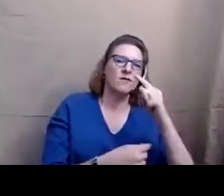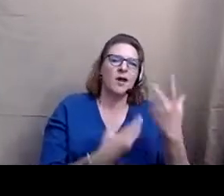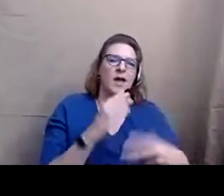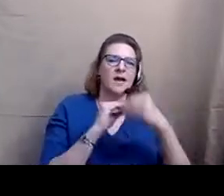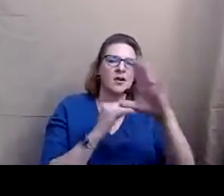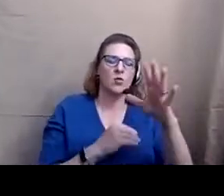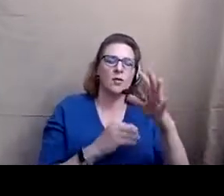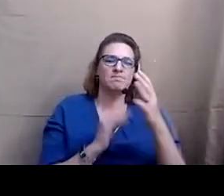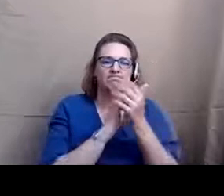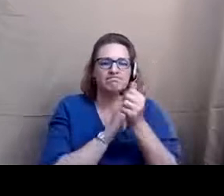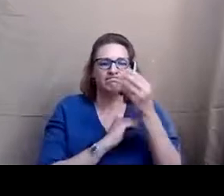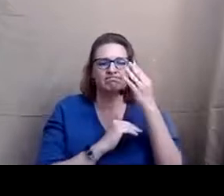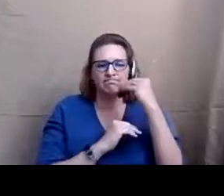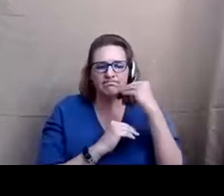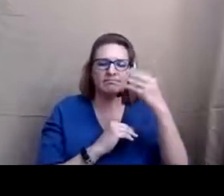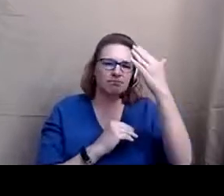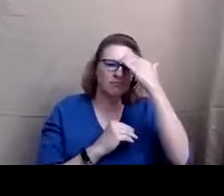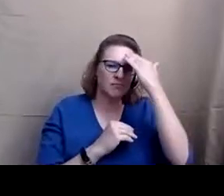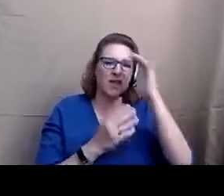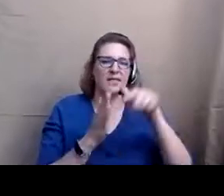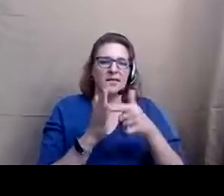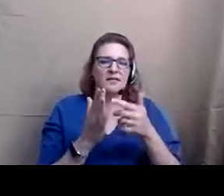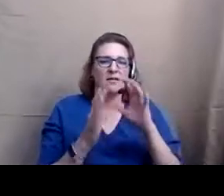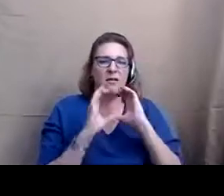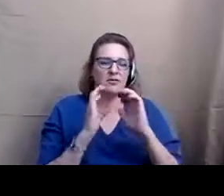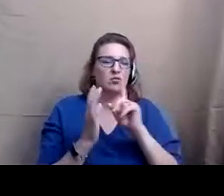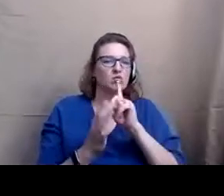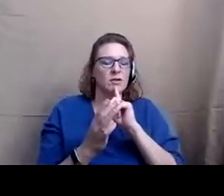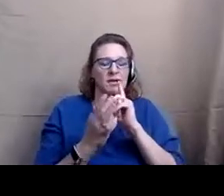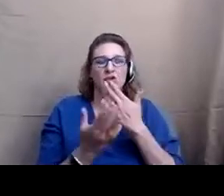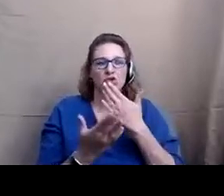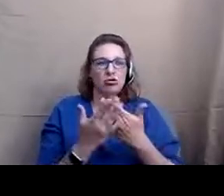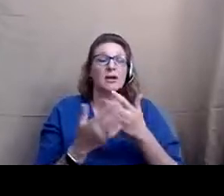really fruitful conversation and gave us a lot to think about. So